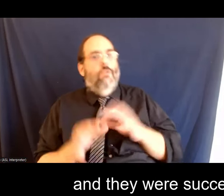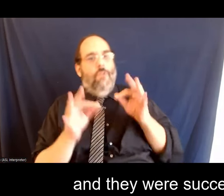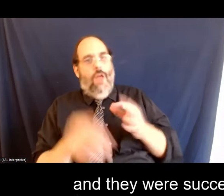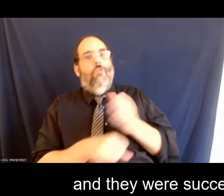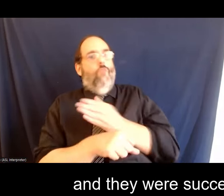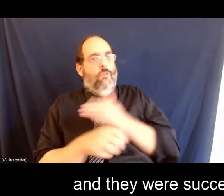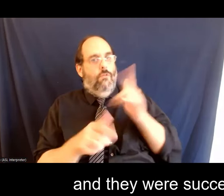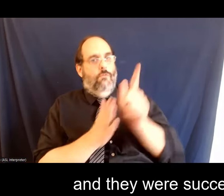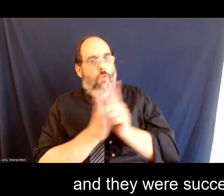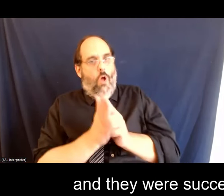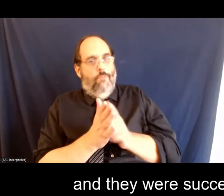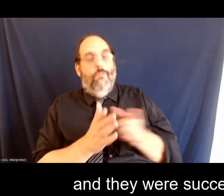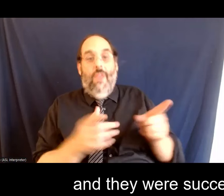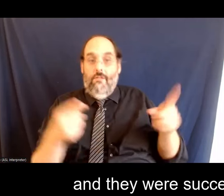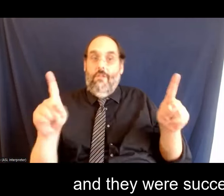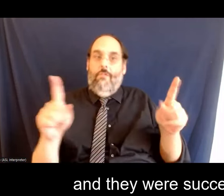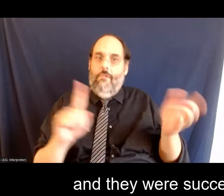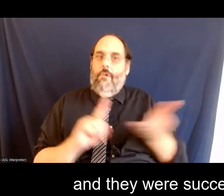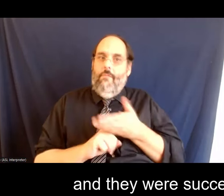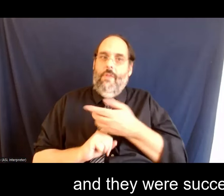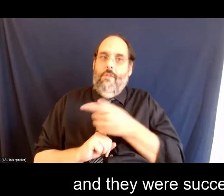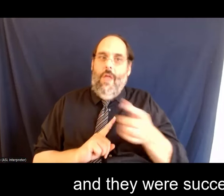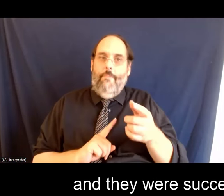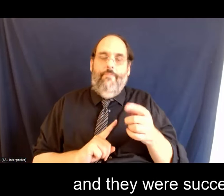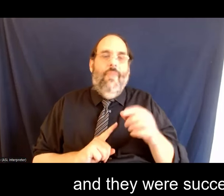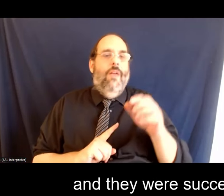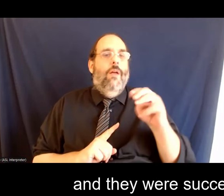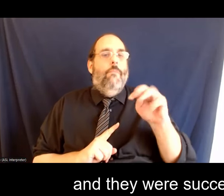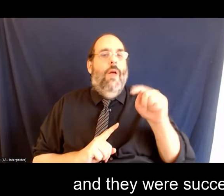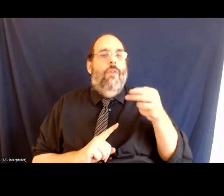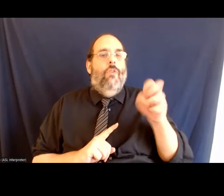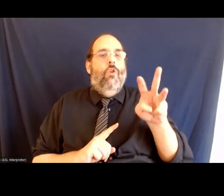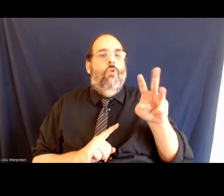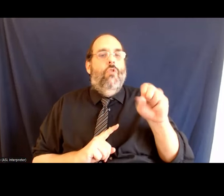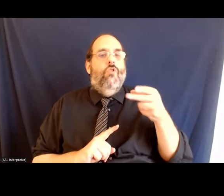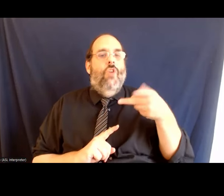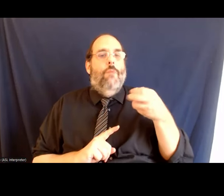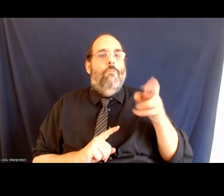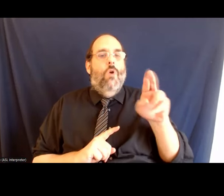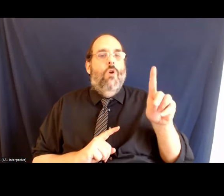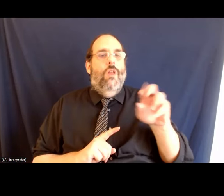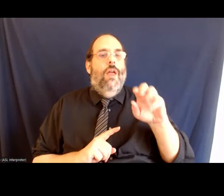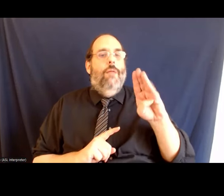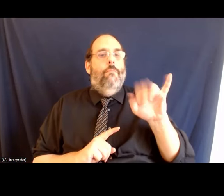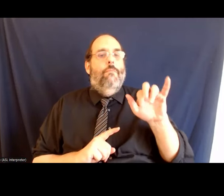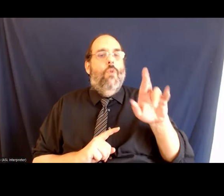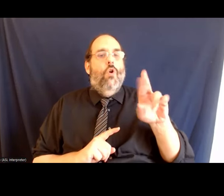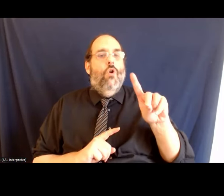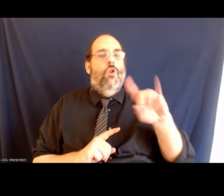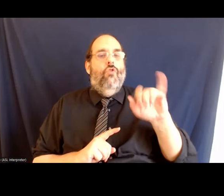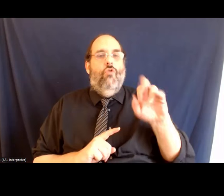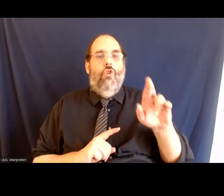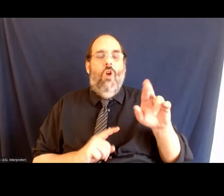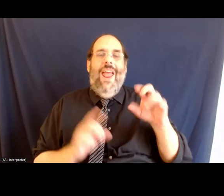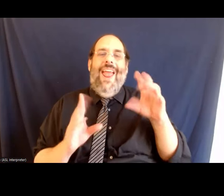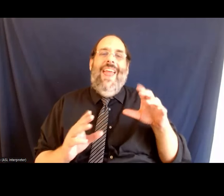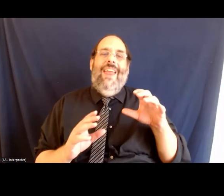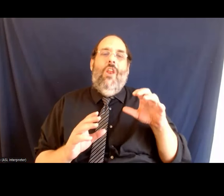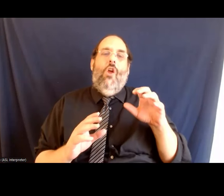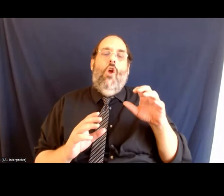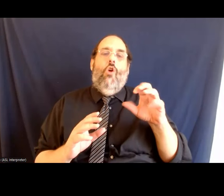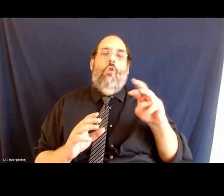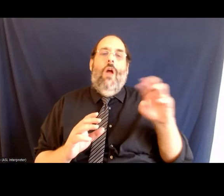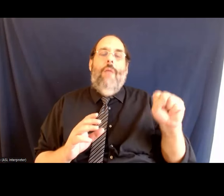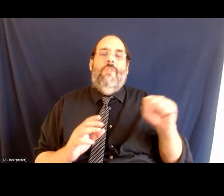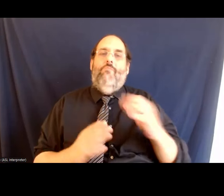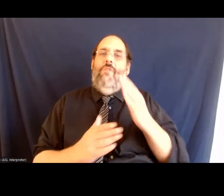Matthew Shepard and James Byrd Jr. Hate Crimes Prevention Act was signed into law and stands as one of the most